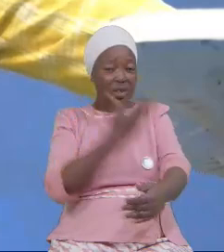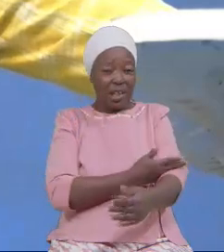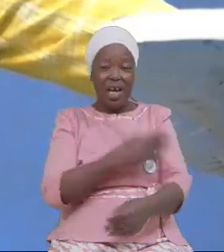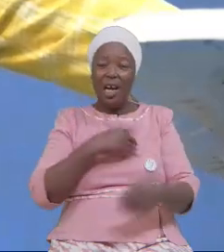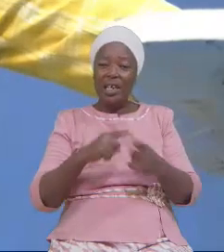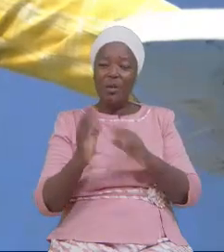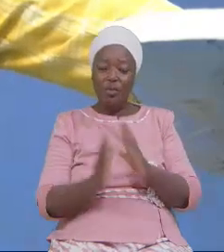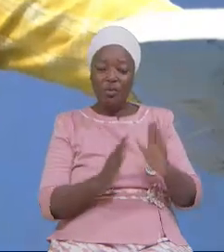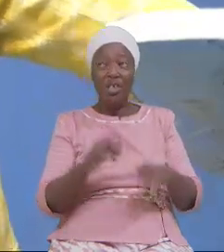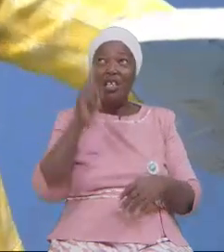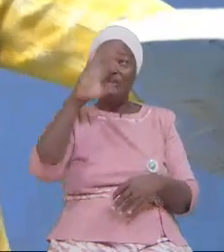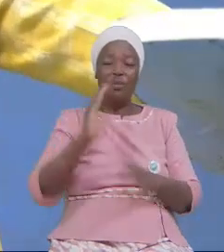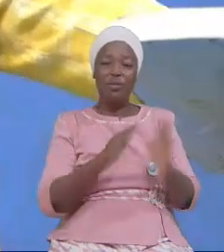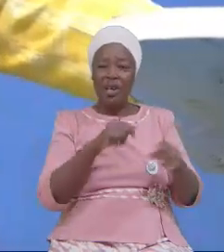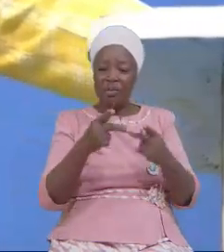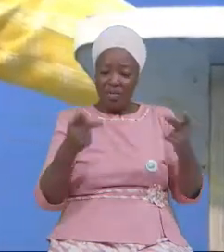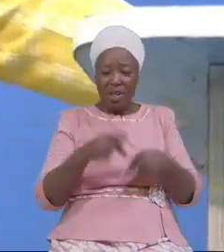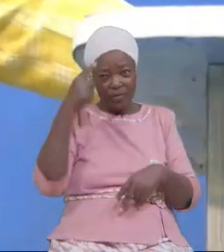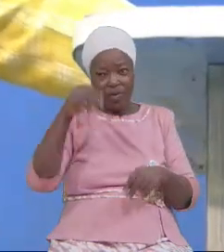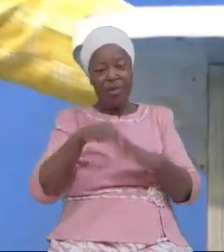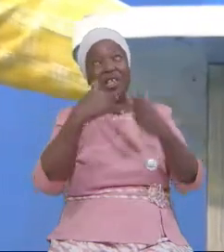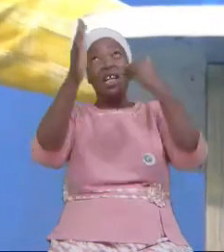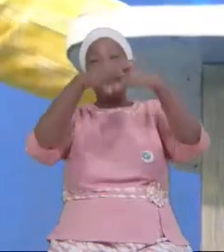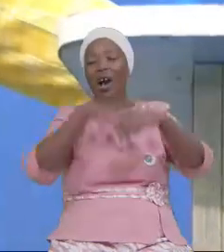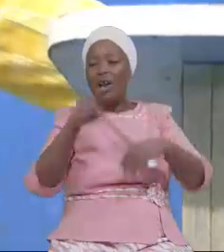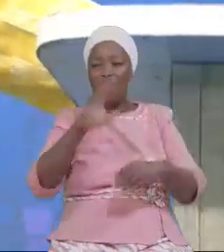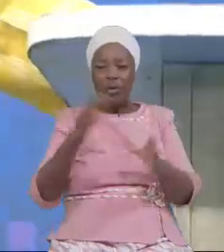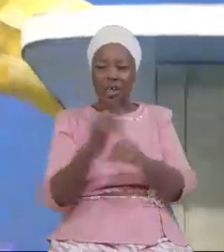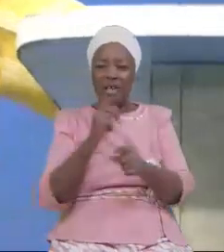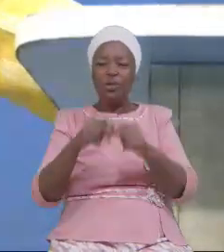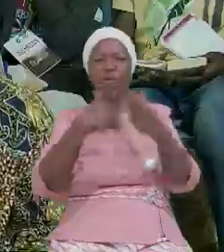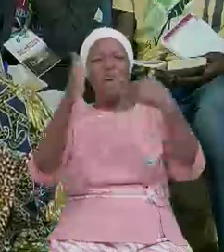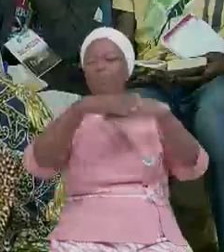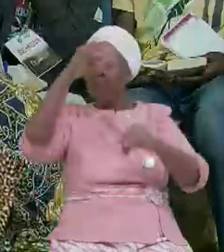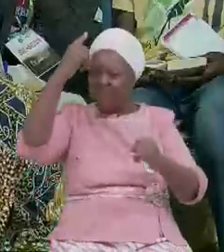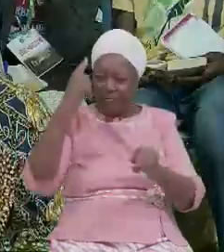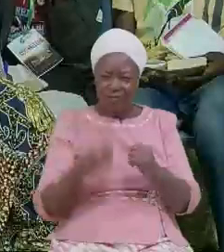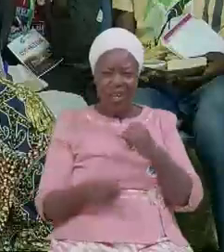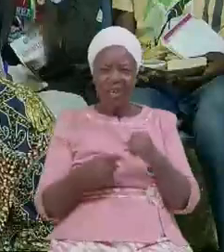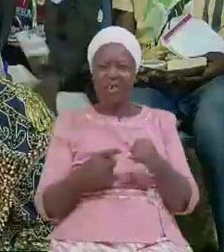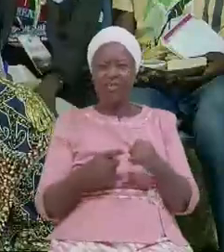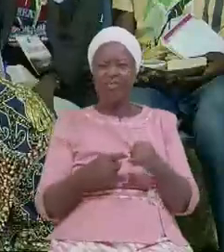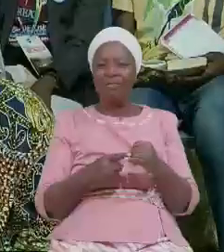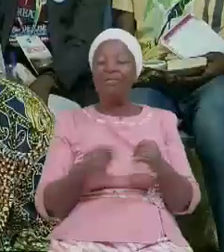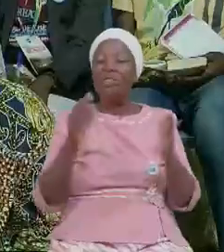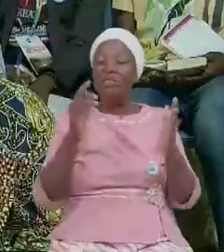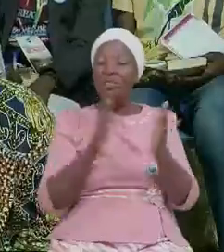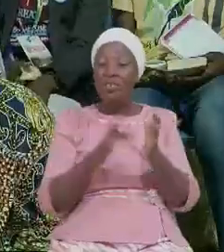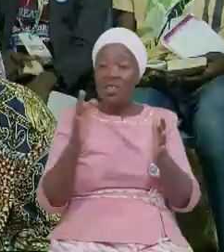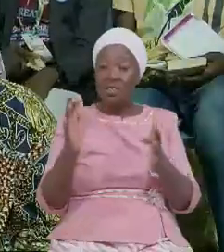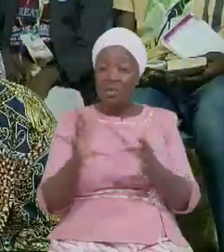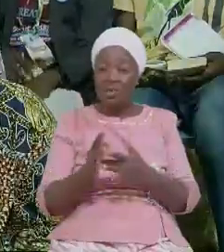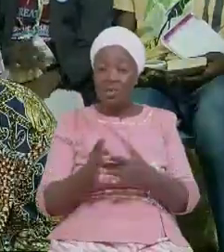you in heaven, and you will get to heaven, final. Jesus,